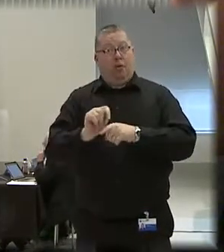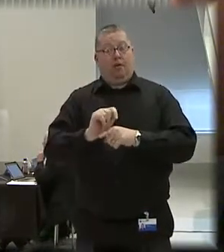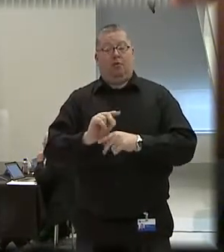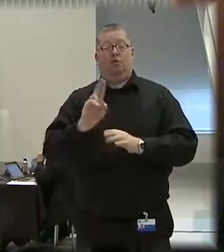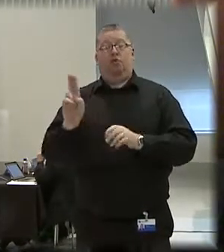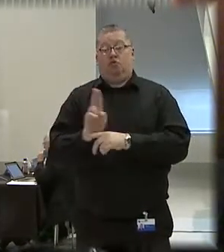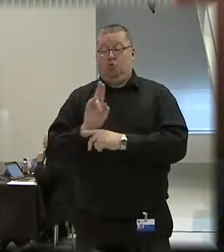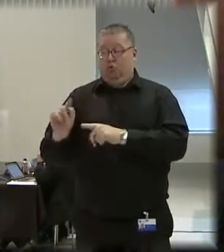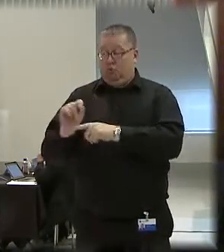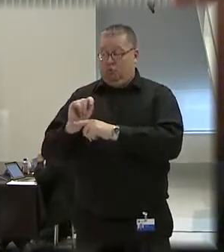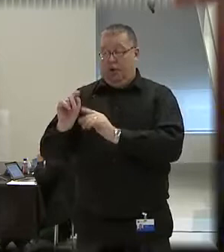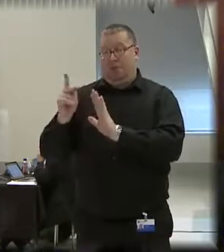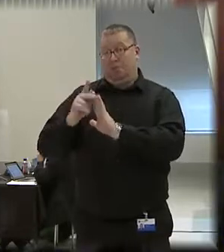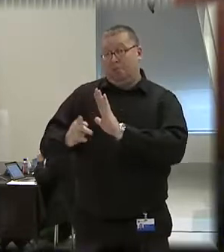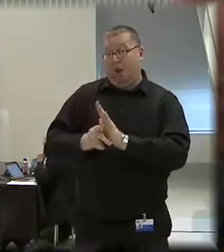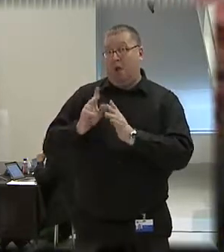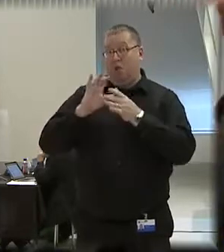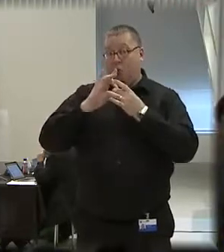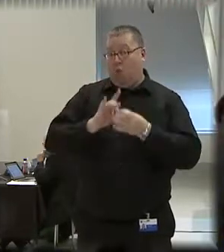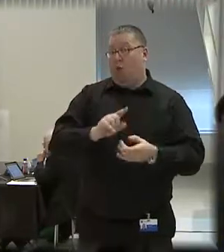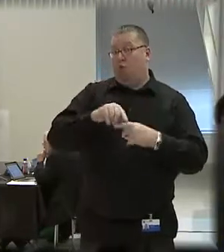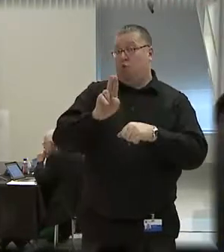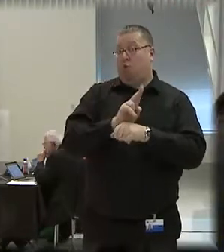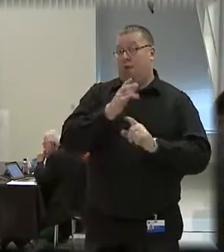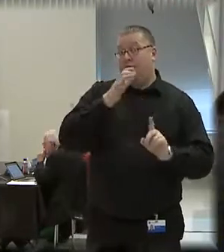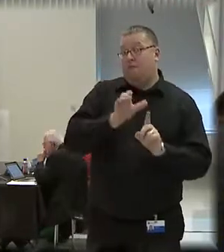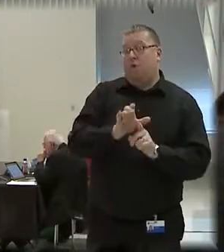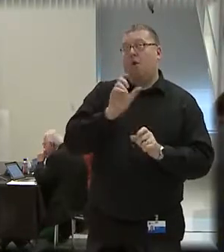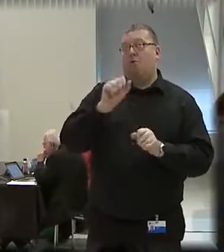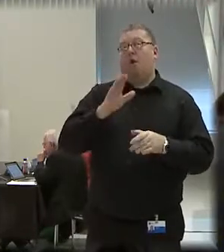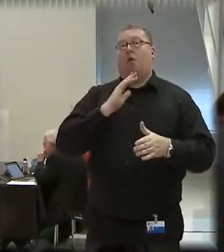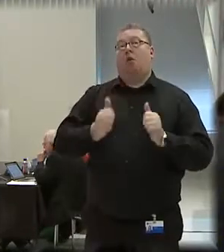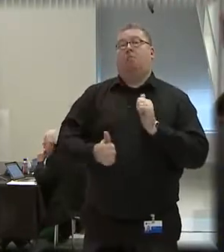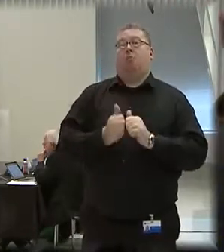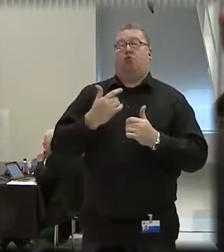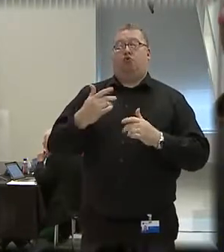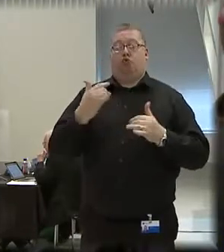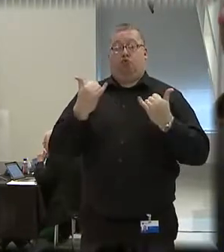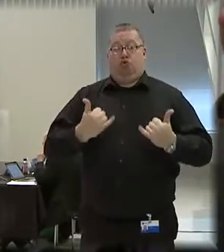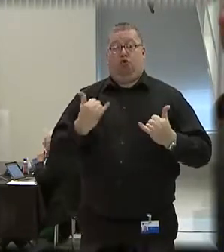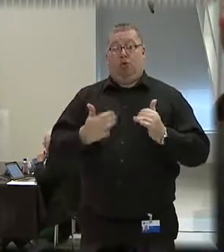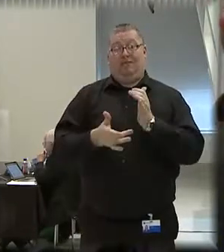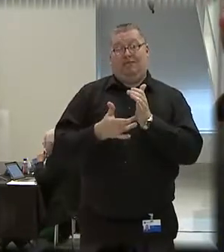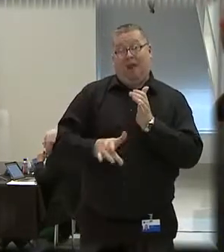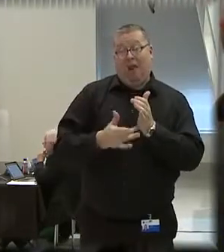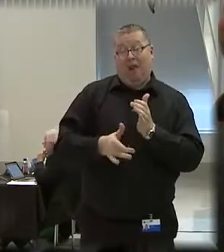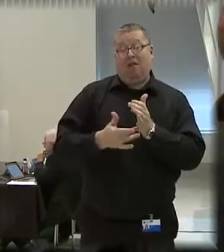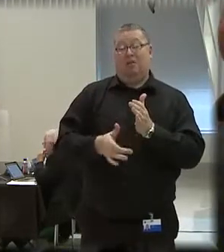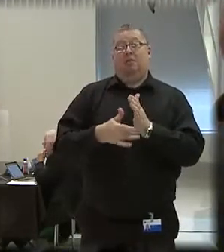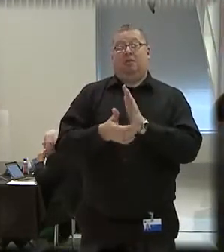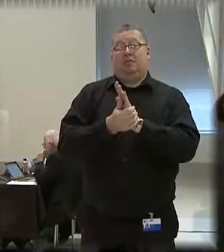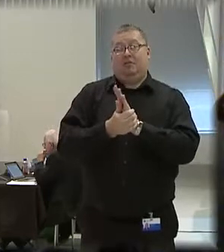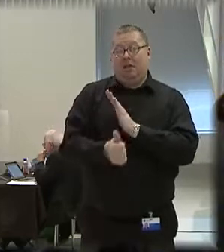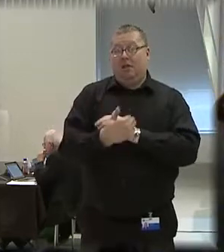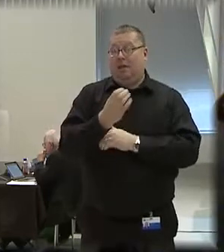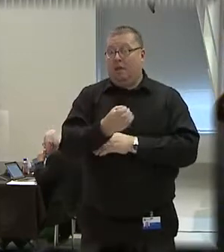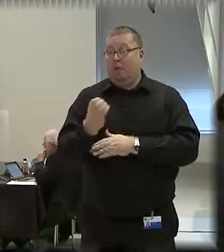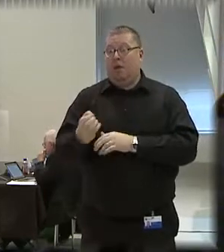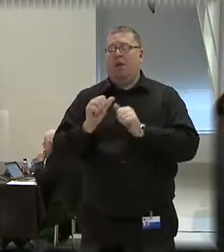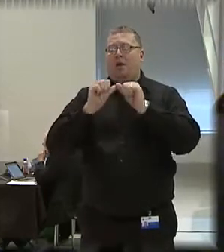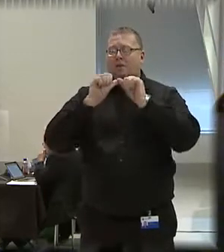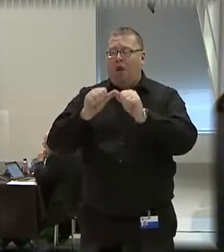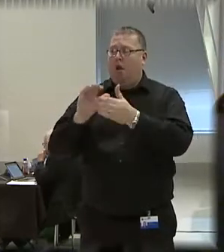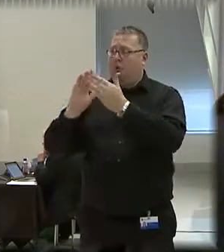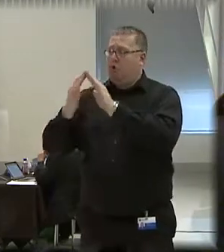policy must be developed based upon the most current techniques, technology, and equipment. Constant citizen input